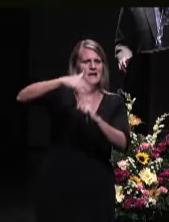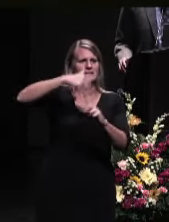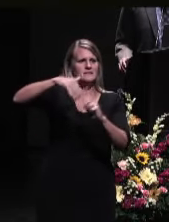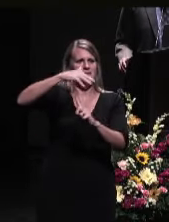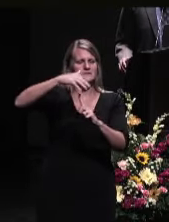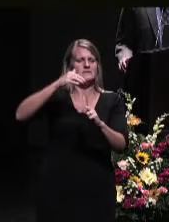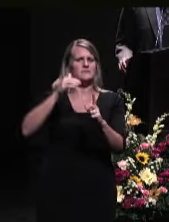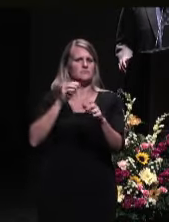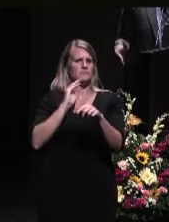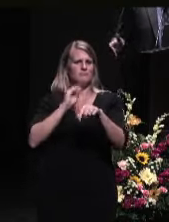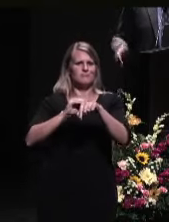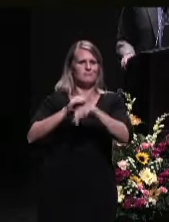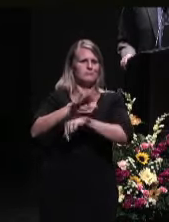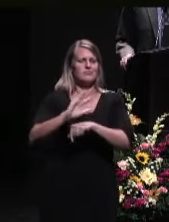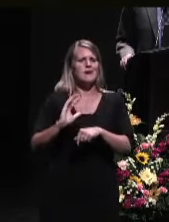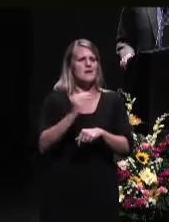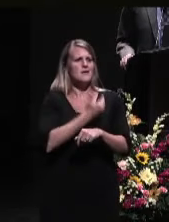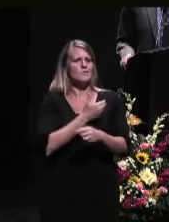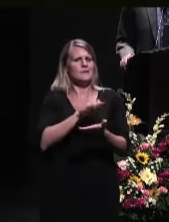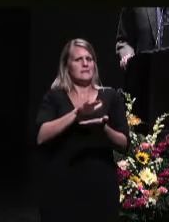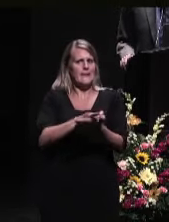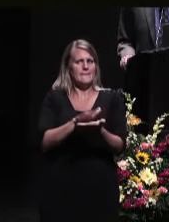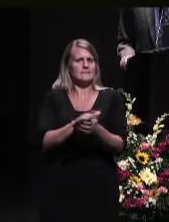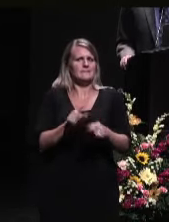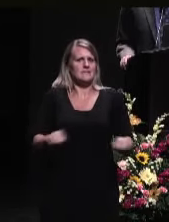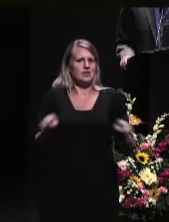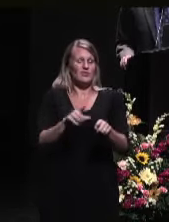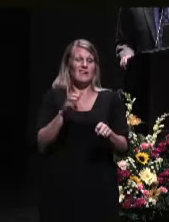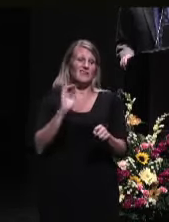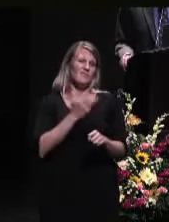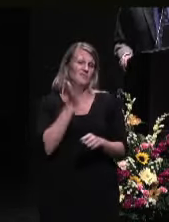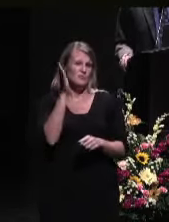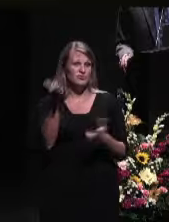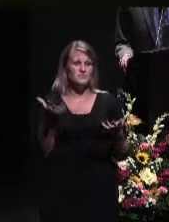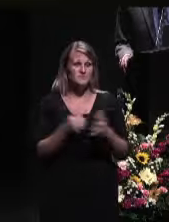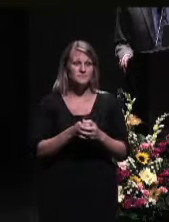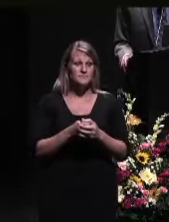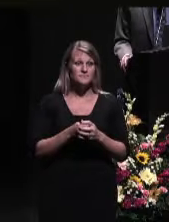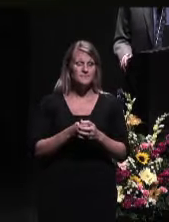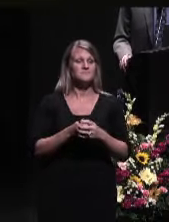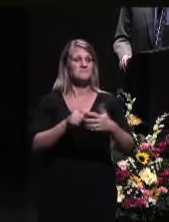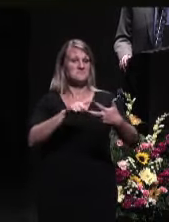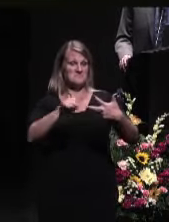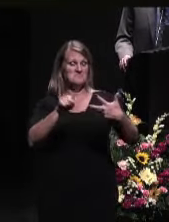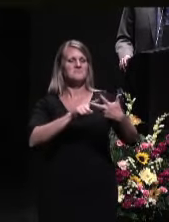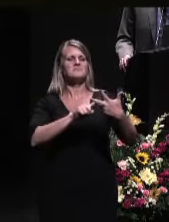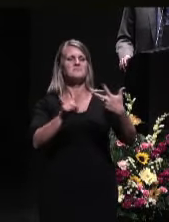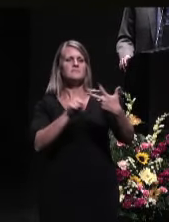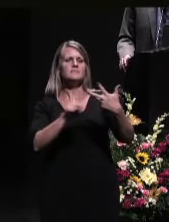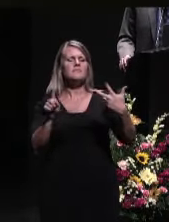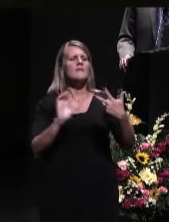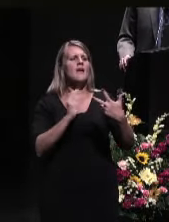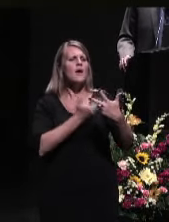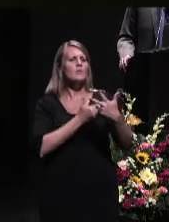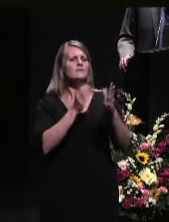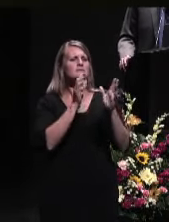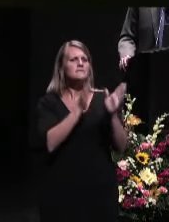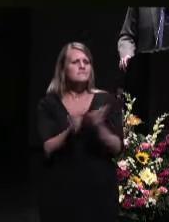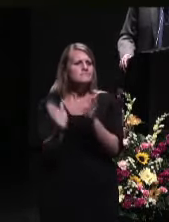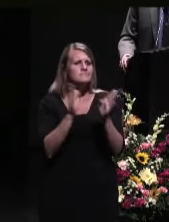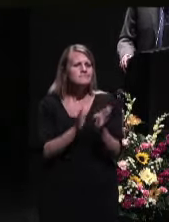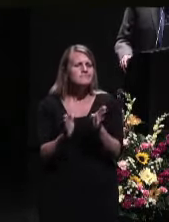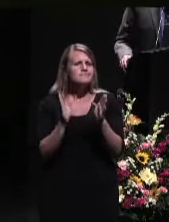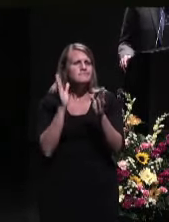that shape our campus and definitely our future. And then I'll end with the strategic actions that we have underway that